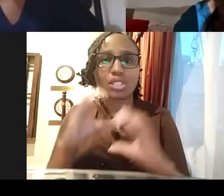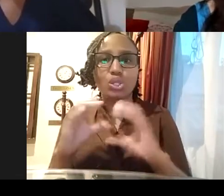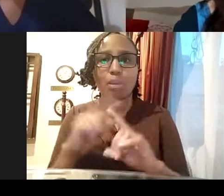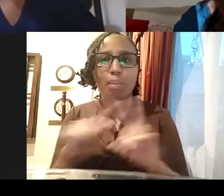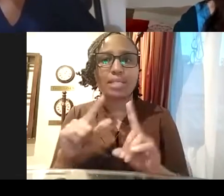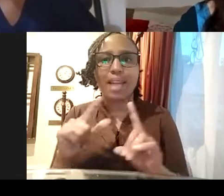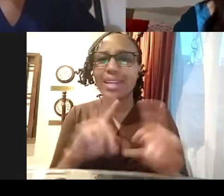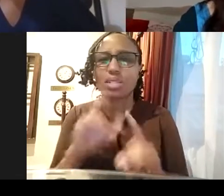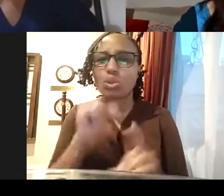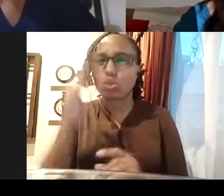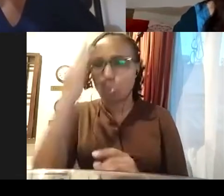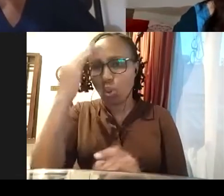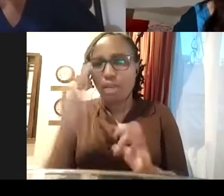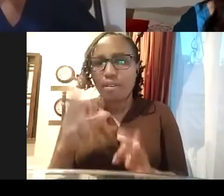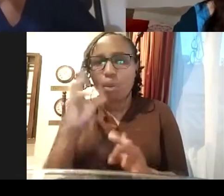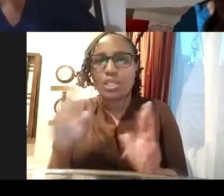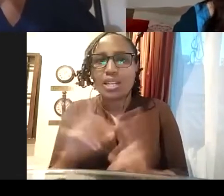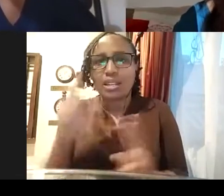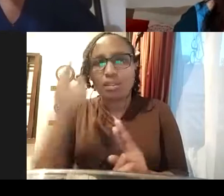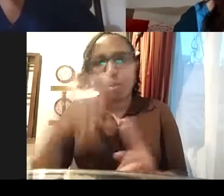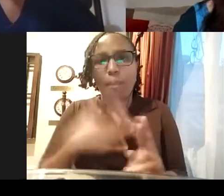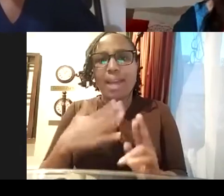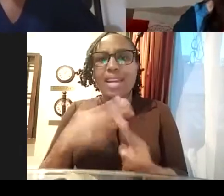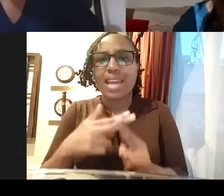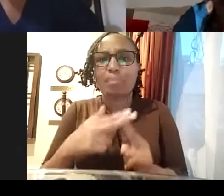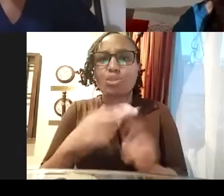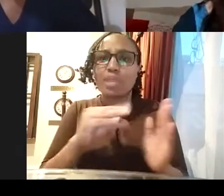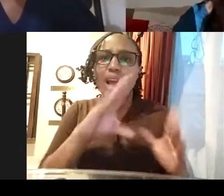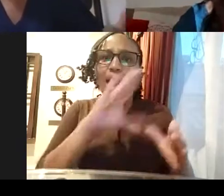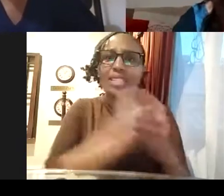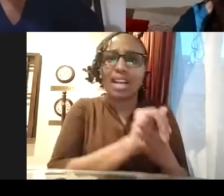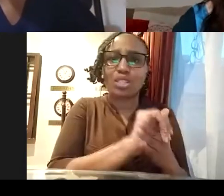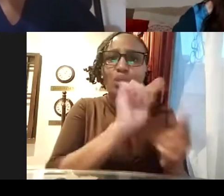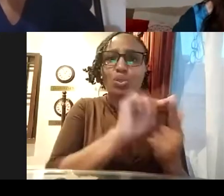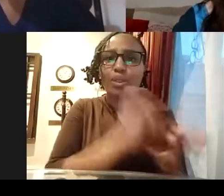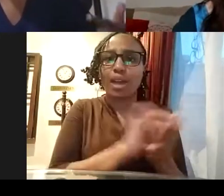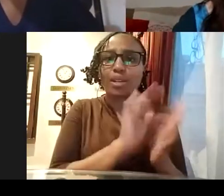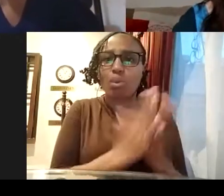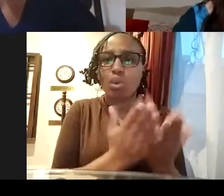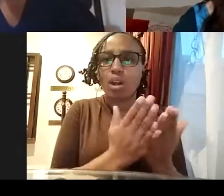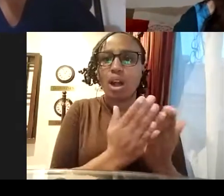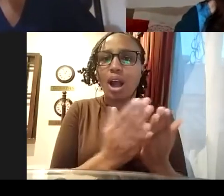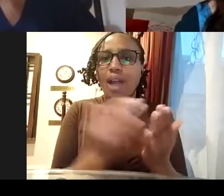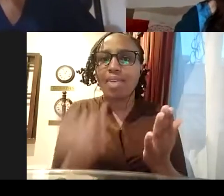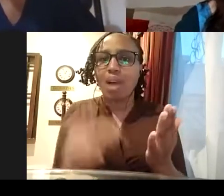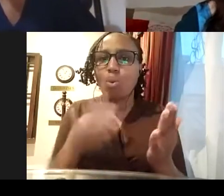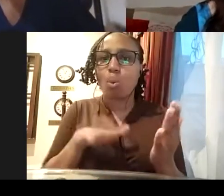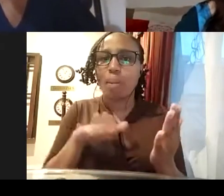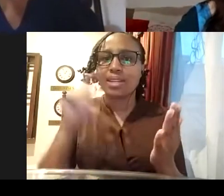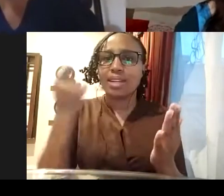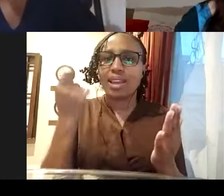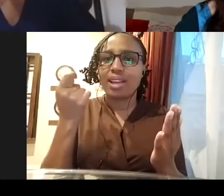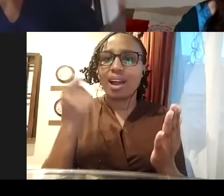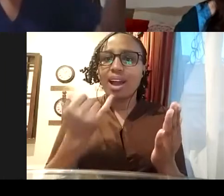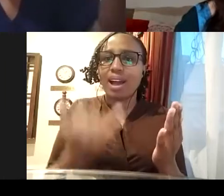know if I was ready for my name to be attached to that book. And the name of not just a young person, a young woman in Kenya, a young woman who's